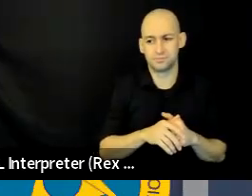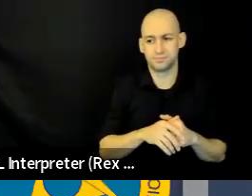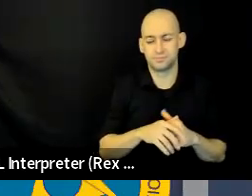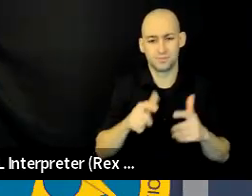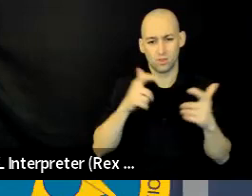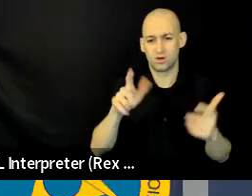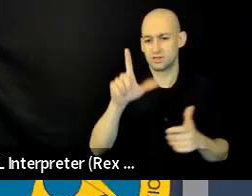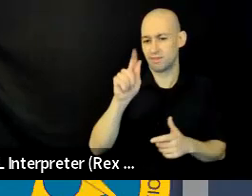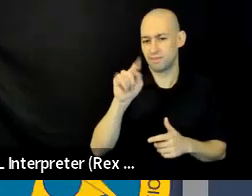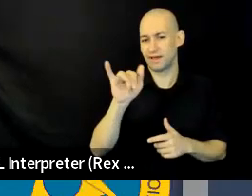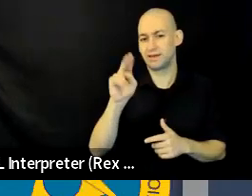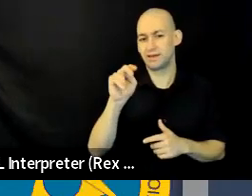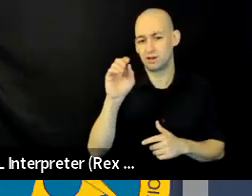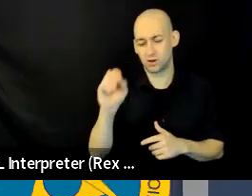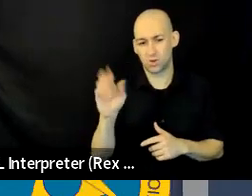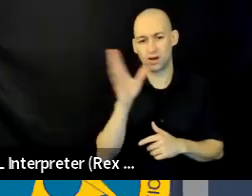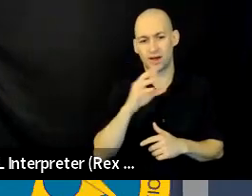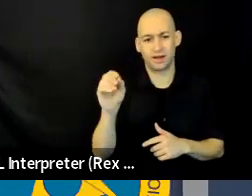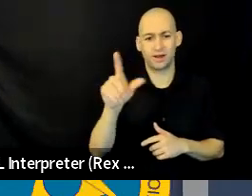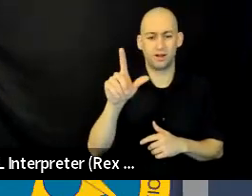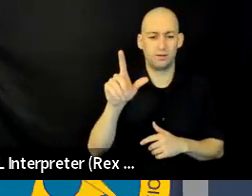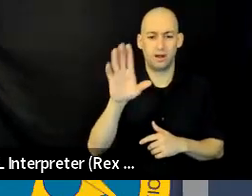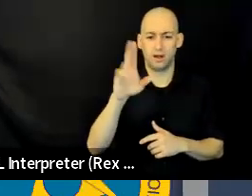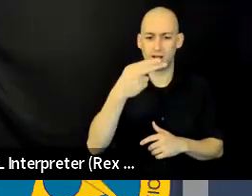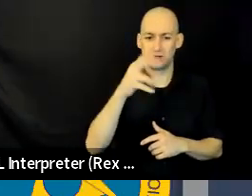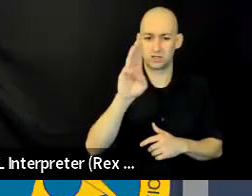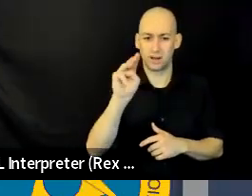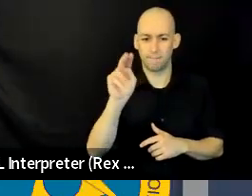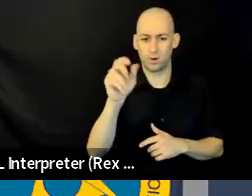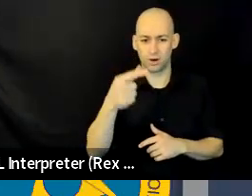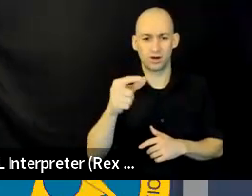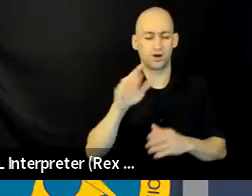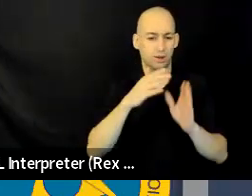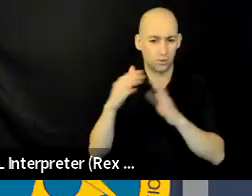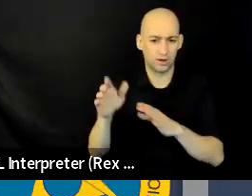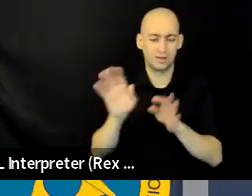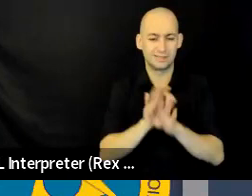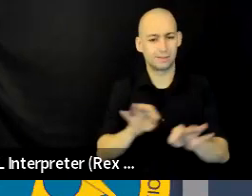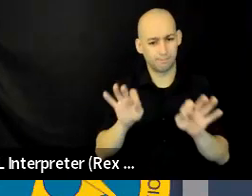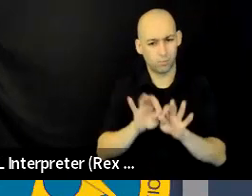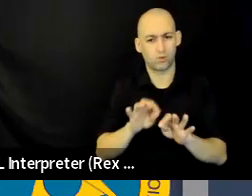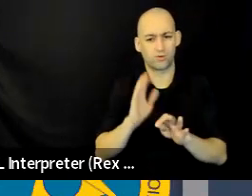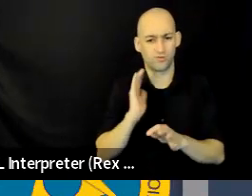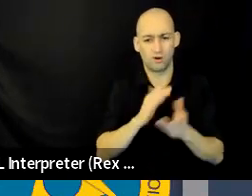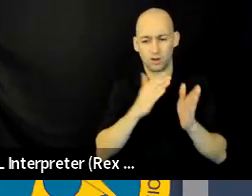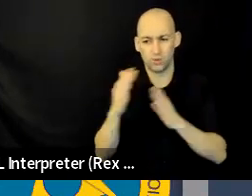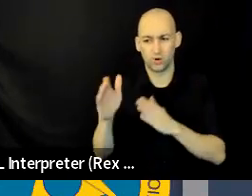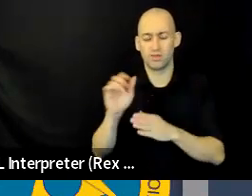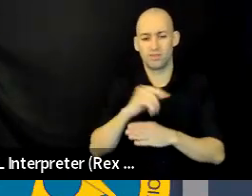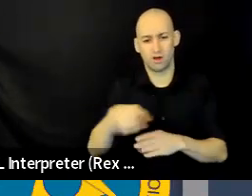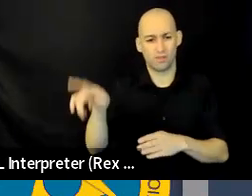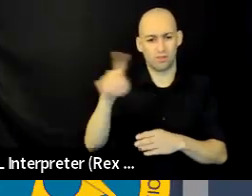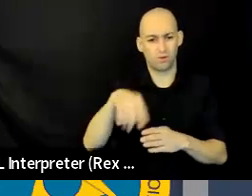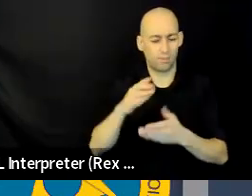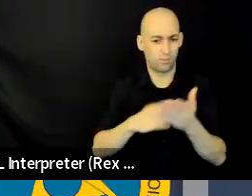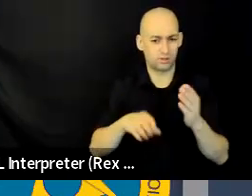Latino and Hmong community, the importance of our connectivity to the rest of the world. We do not want to fall off the map,